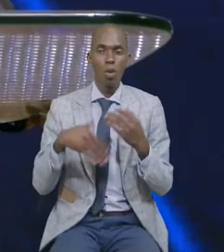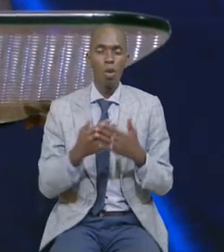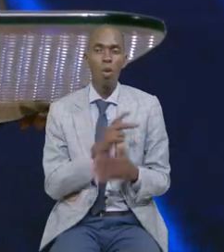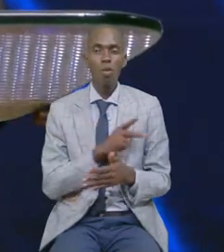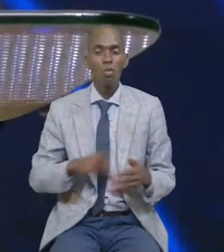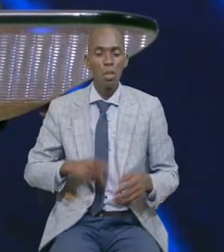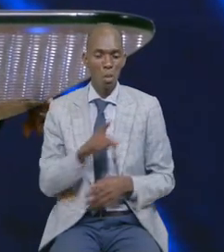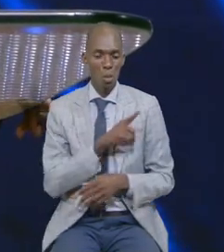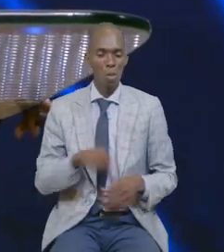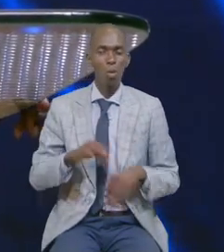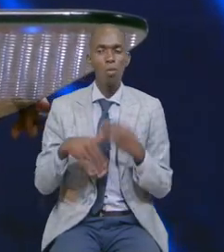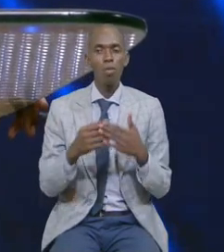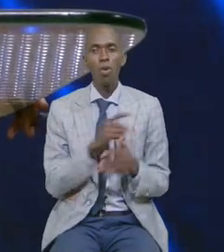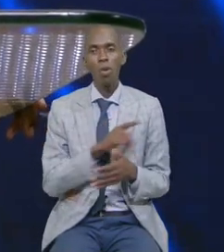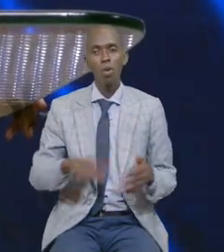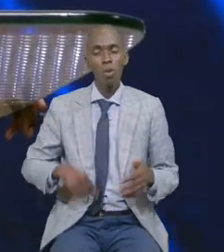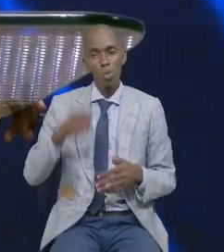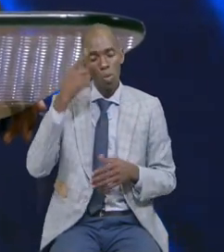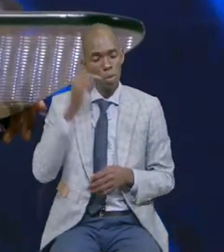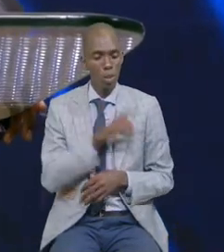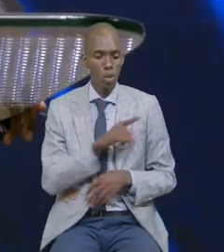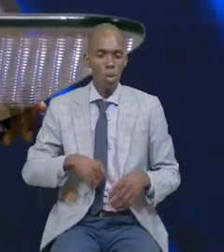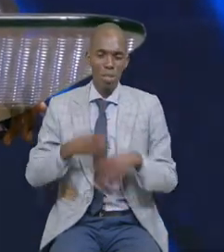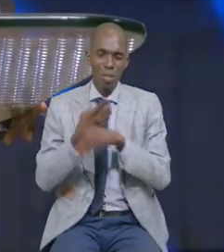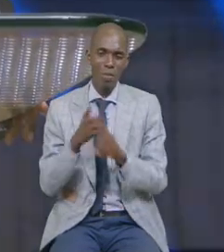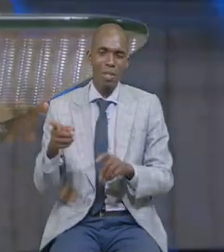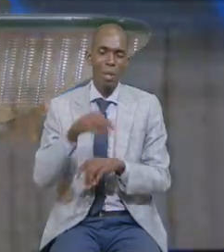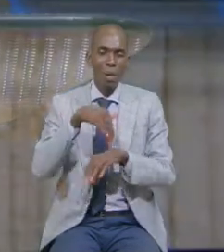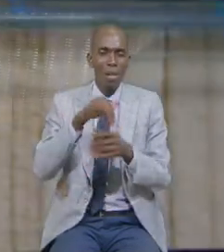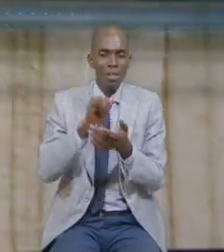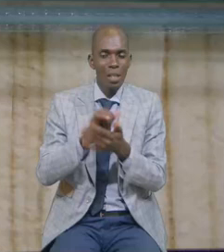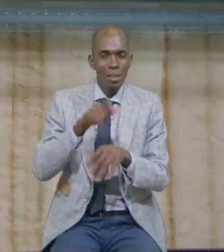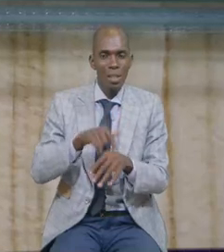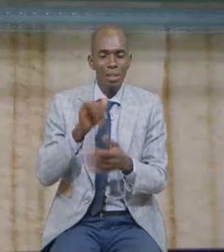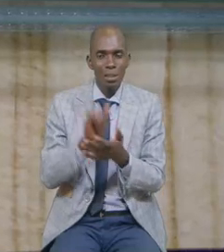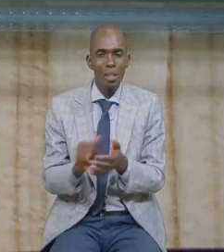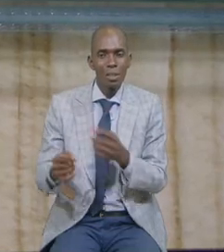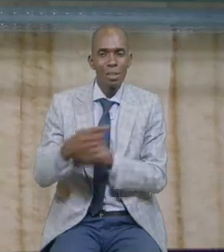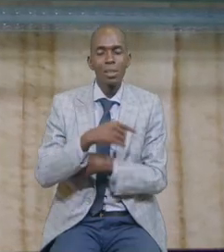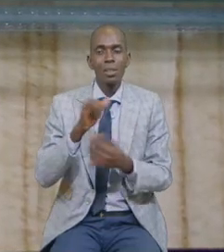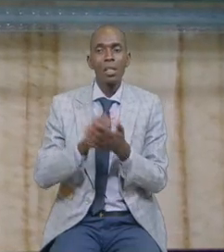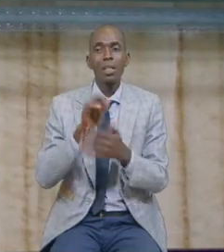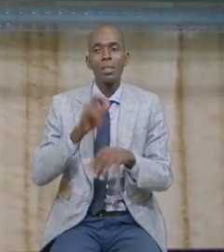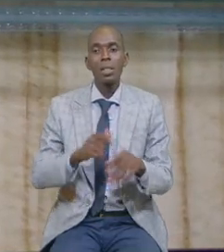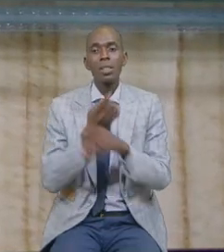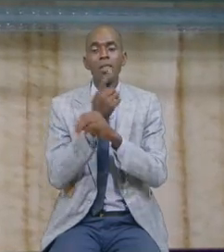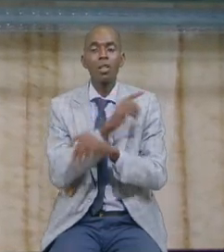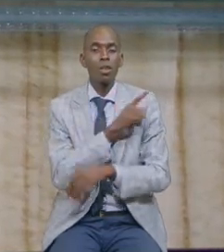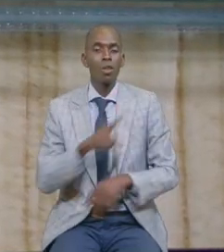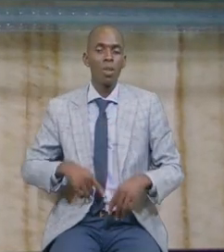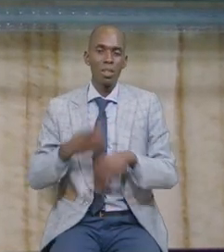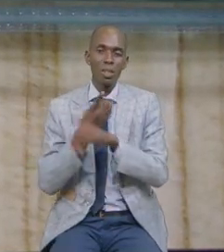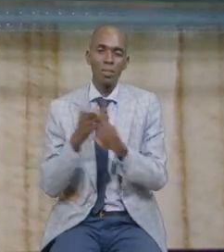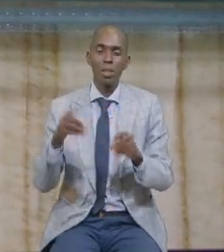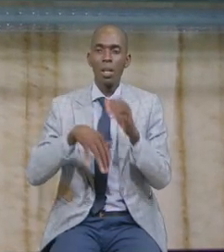them literally that day, that time. The Lord delivered them out of the burning fiery furnace, and now